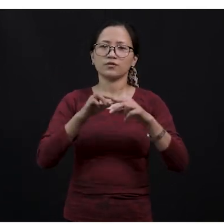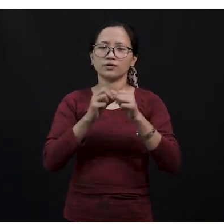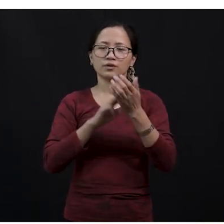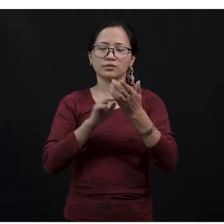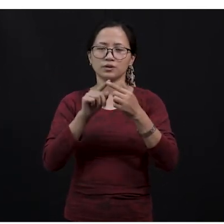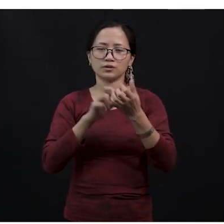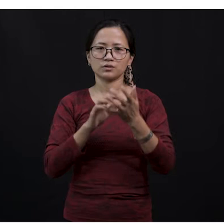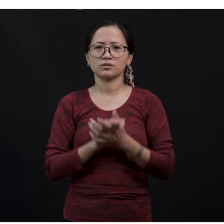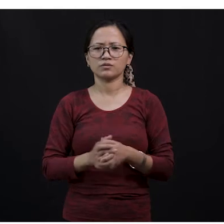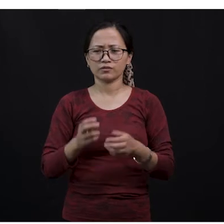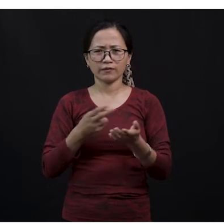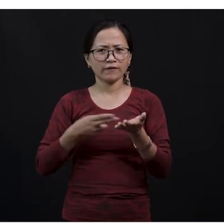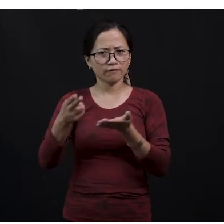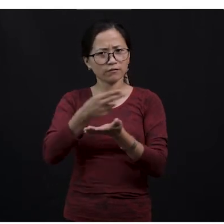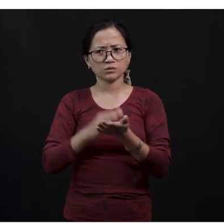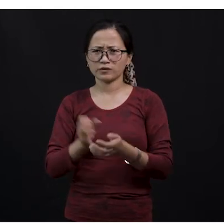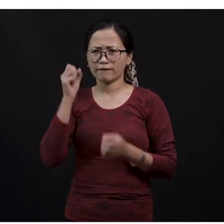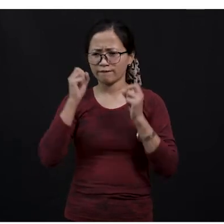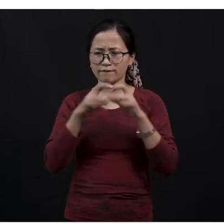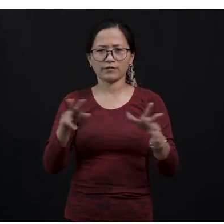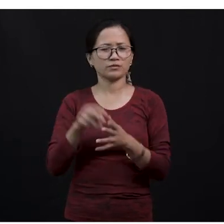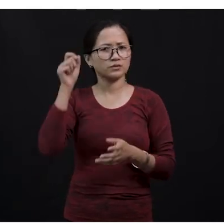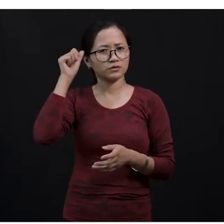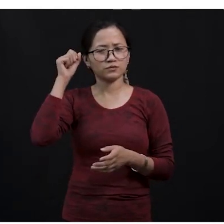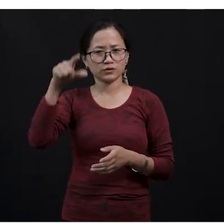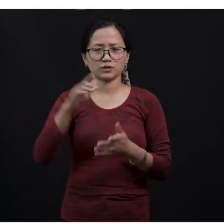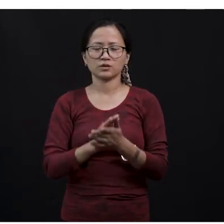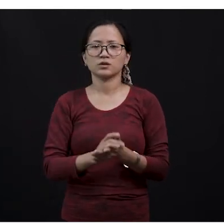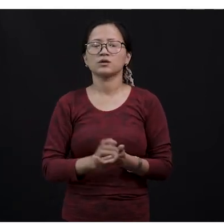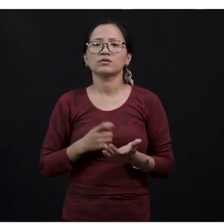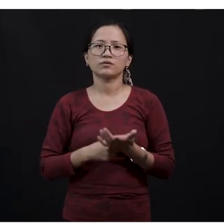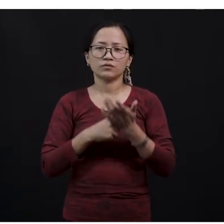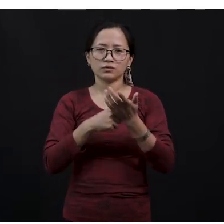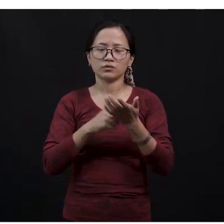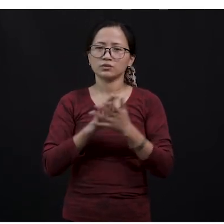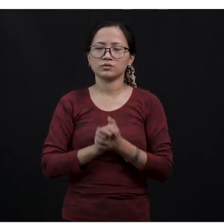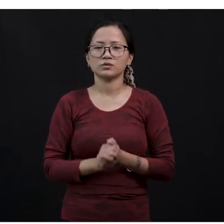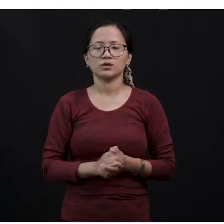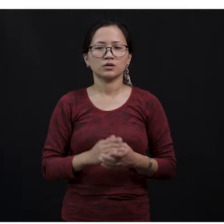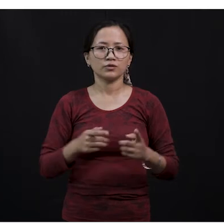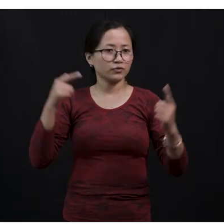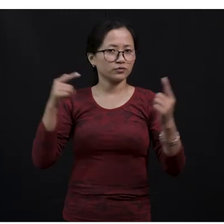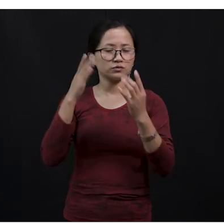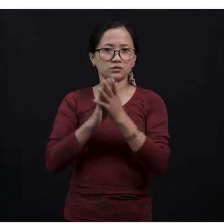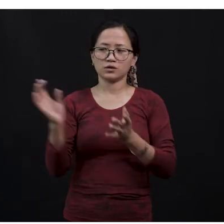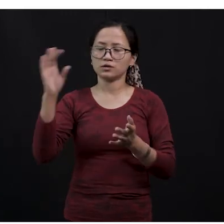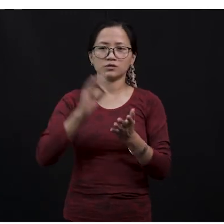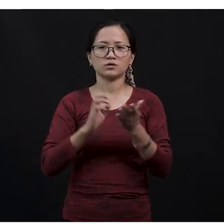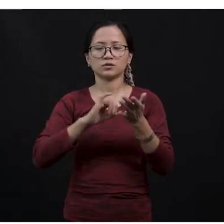were so angry at this policy that they started a revolt against the Sultan. So